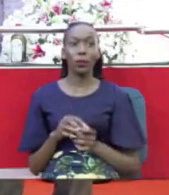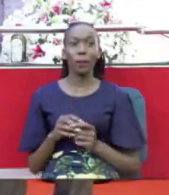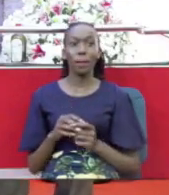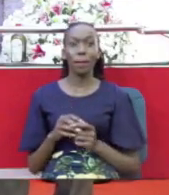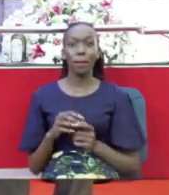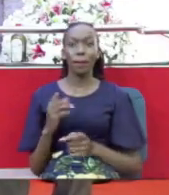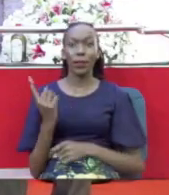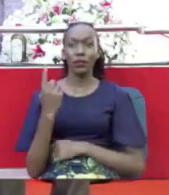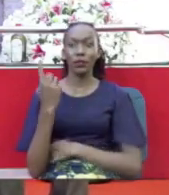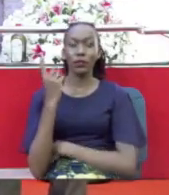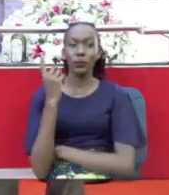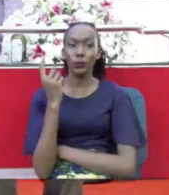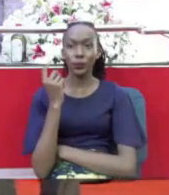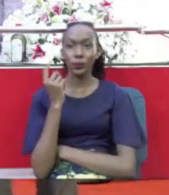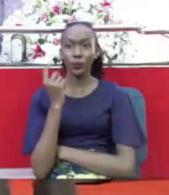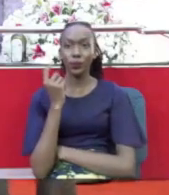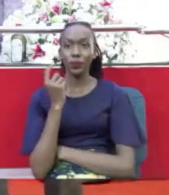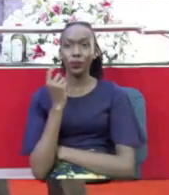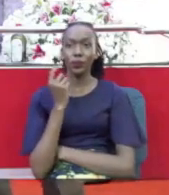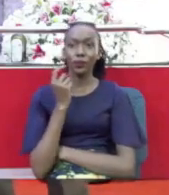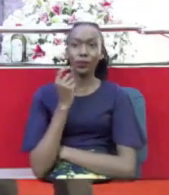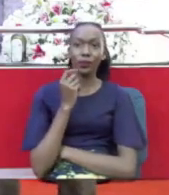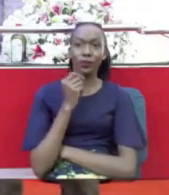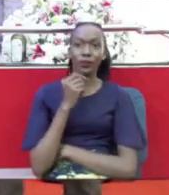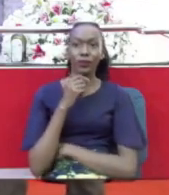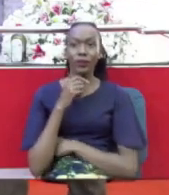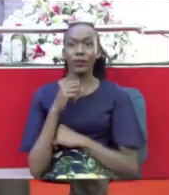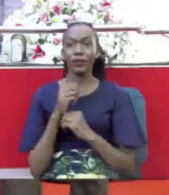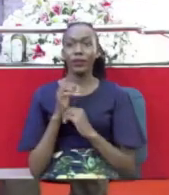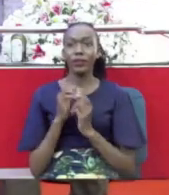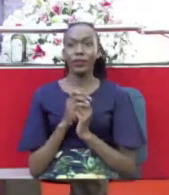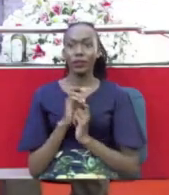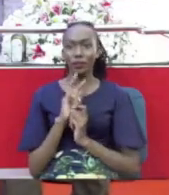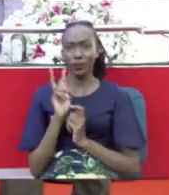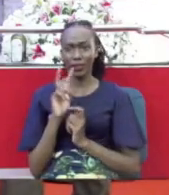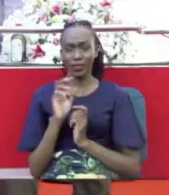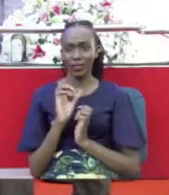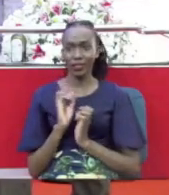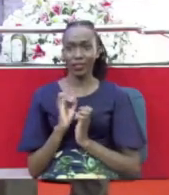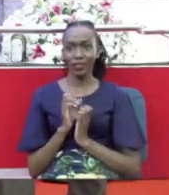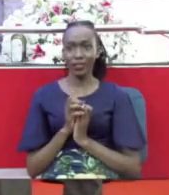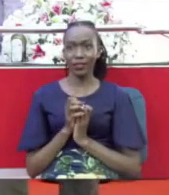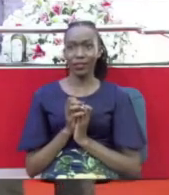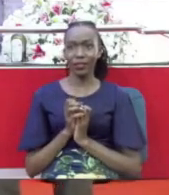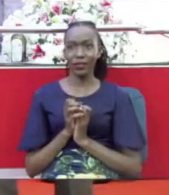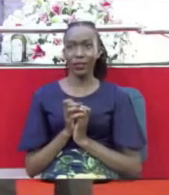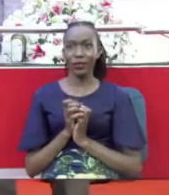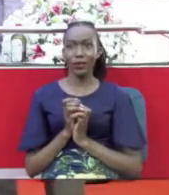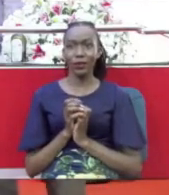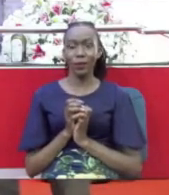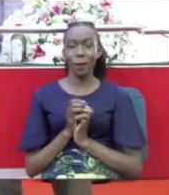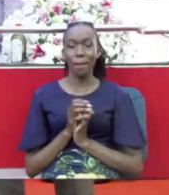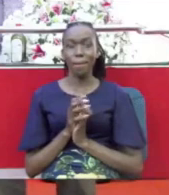sana. You know, a seriously interested party in a deal is somebody who has some skin in the game. Ni yule mtu ambaye ako